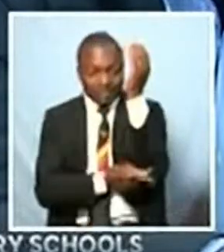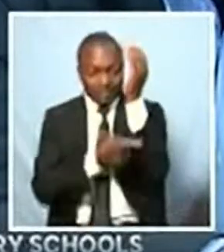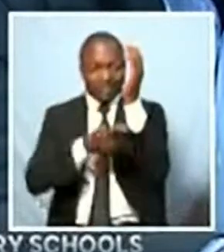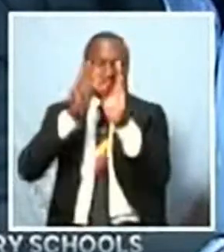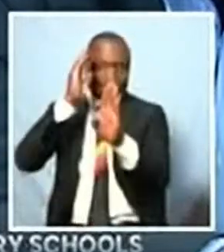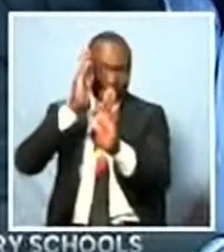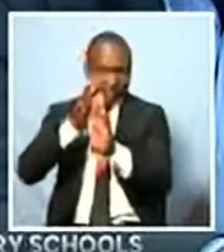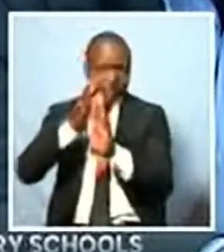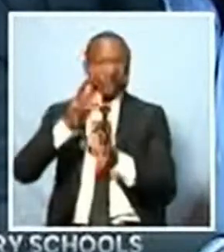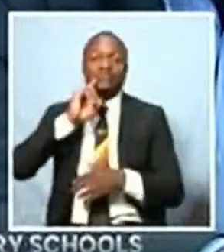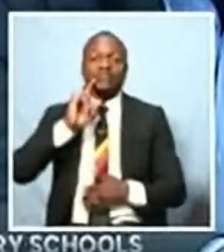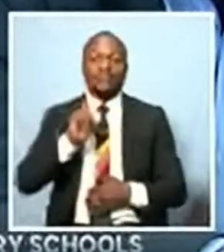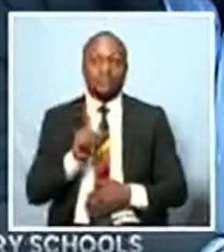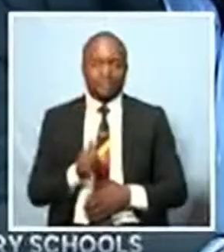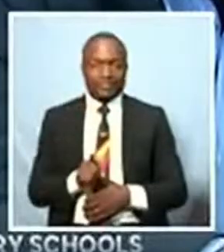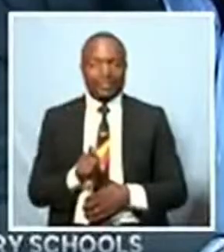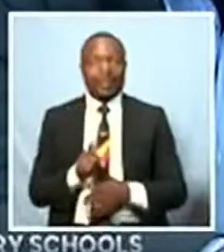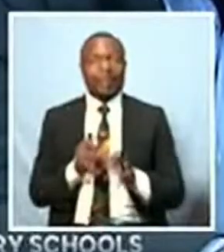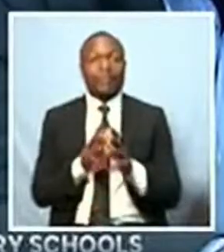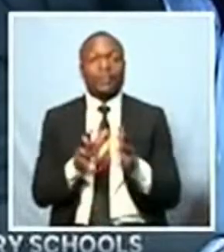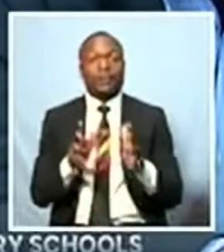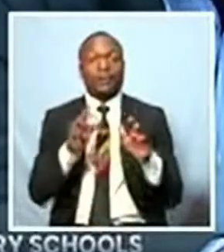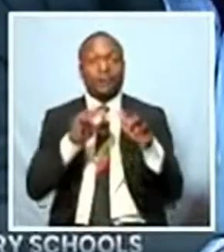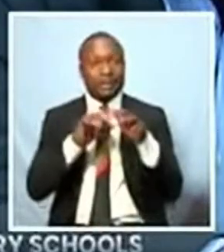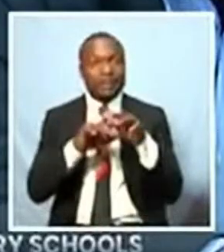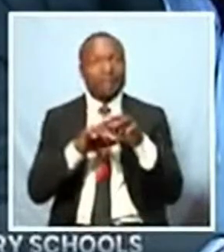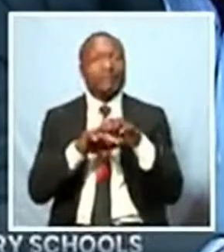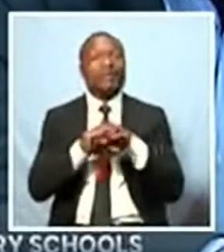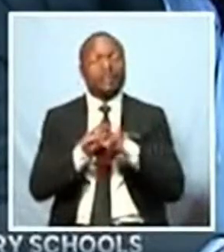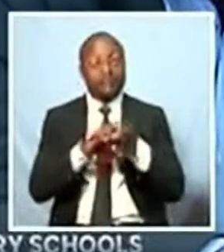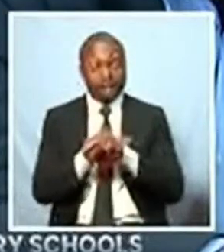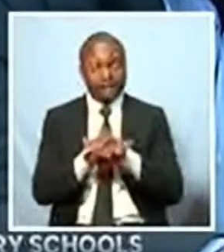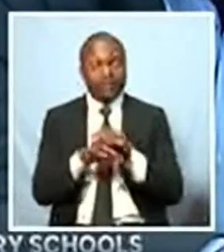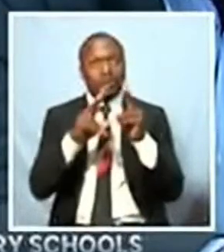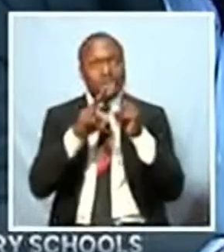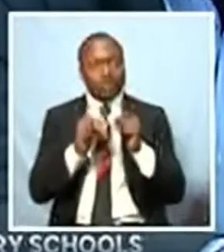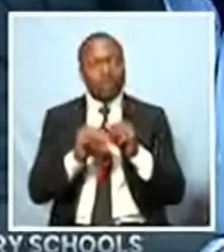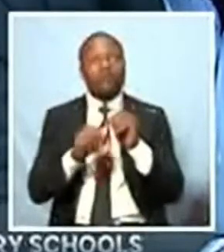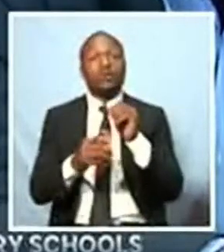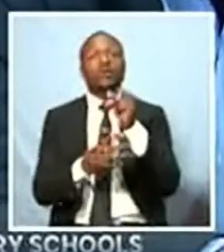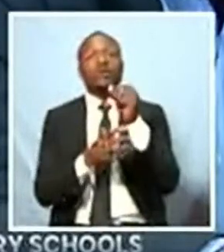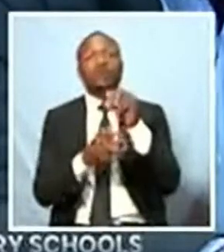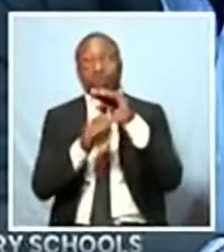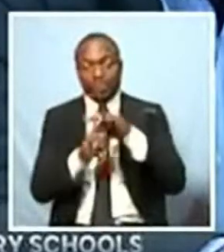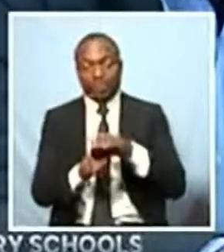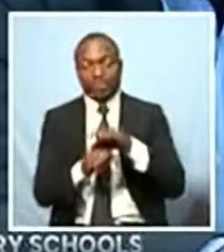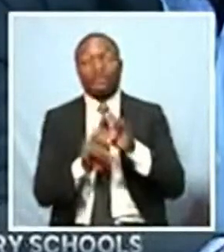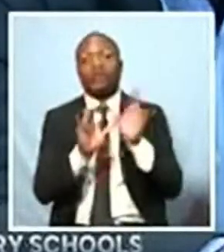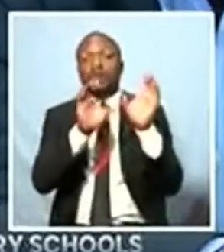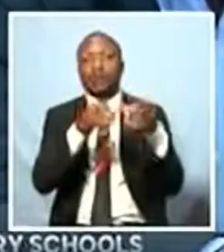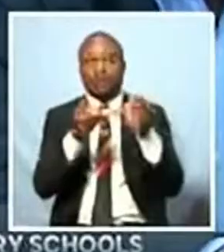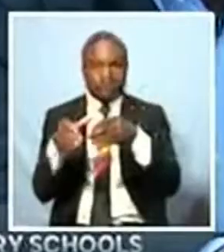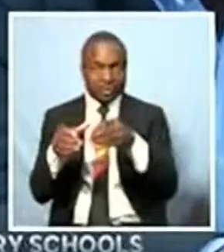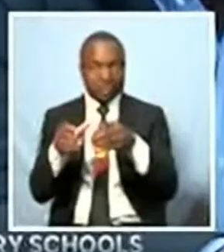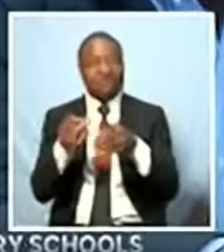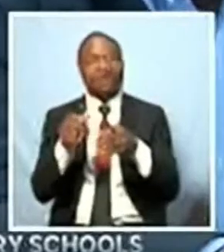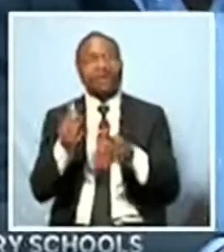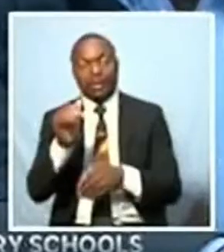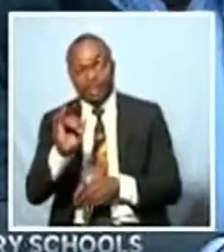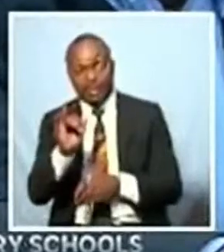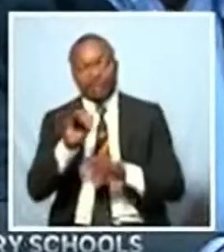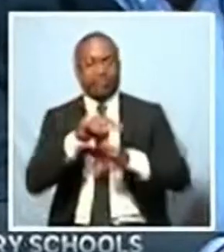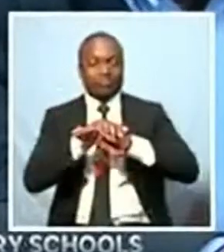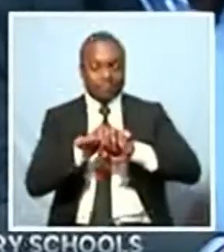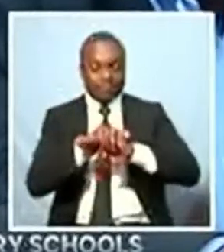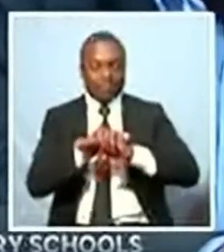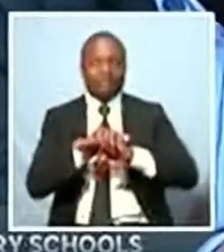have to expand access to rural and marginalized communities, promote digital and AI literacy,